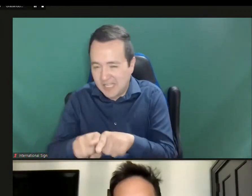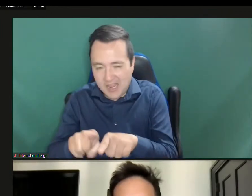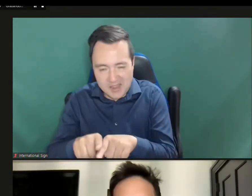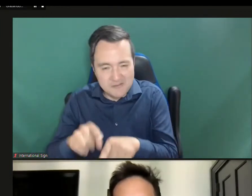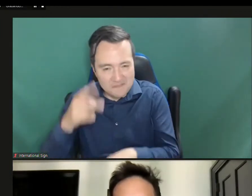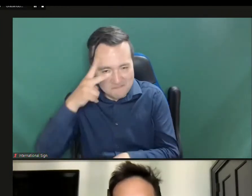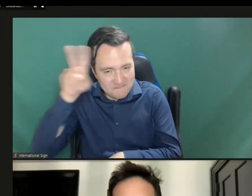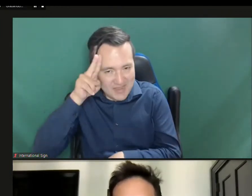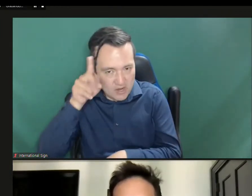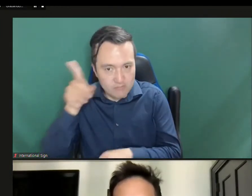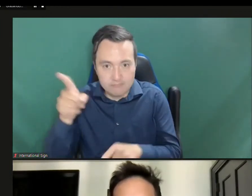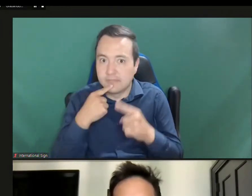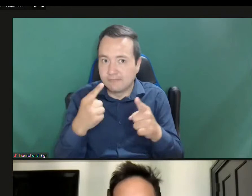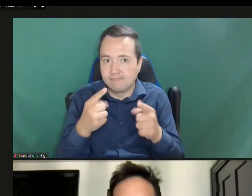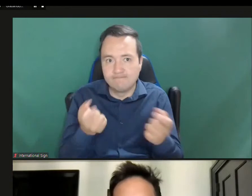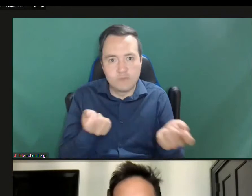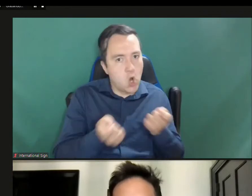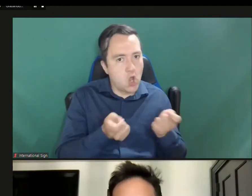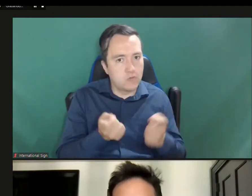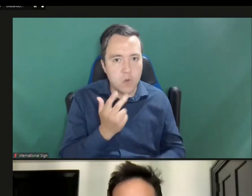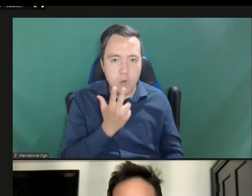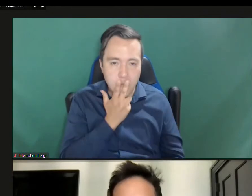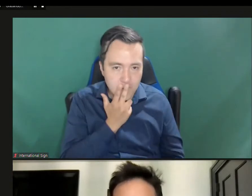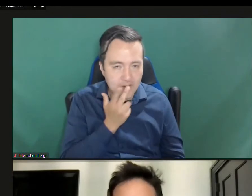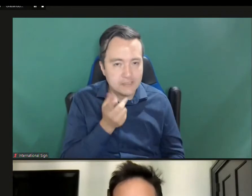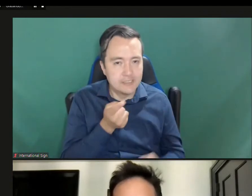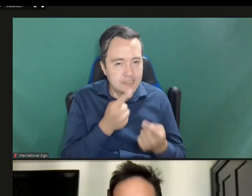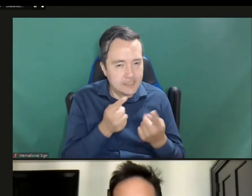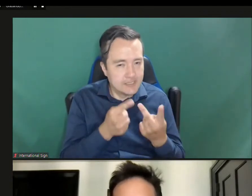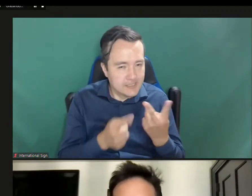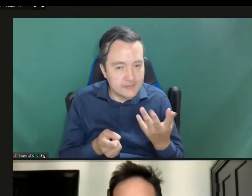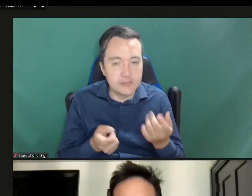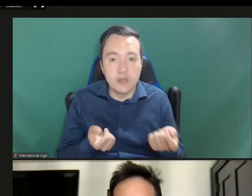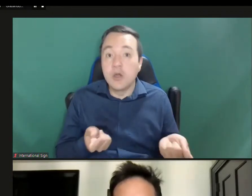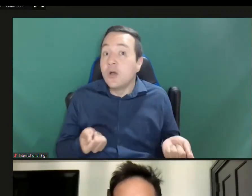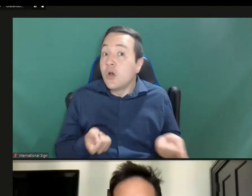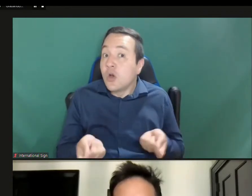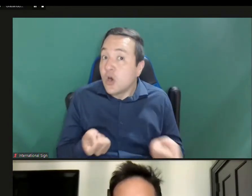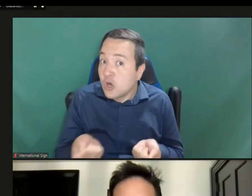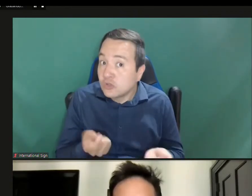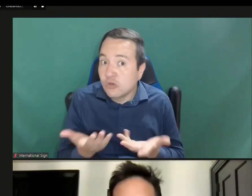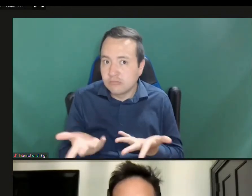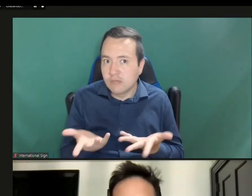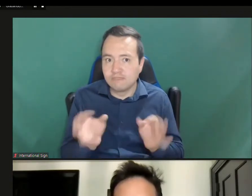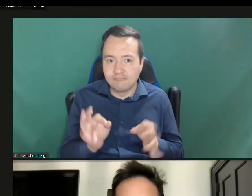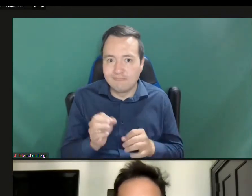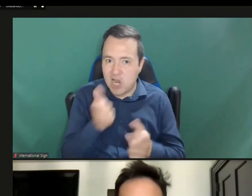of Mexico, front labeling on products, tobacco controls.